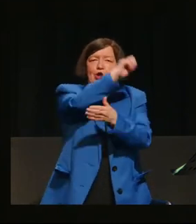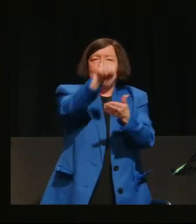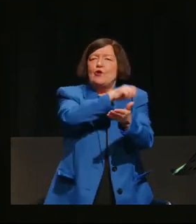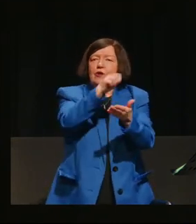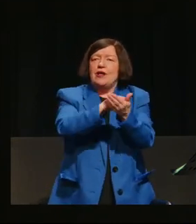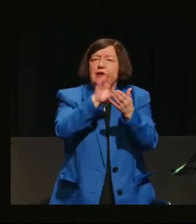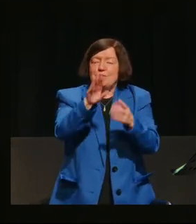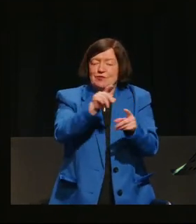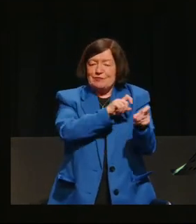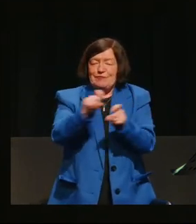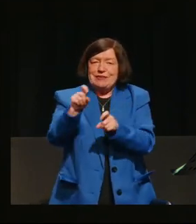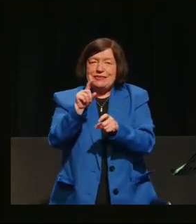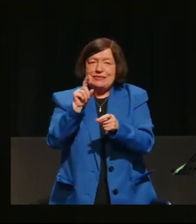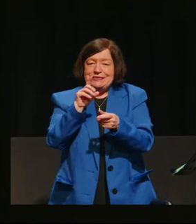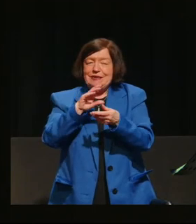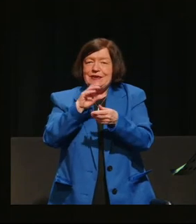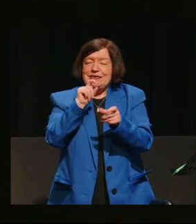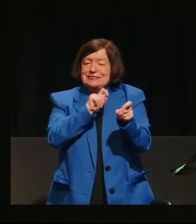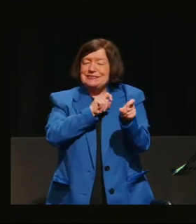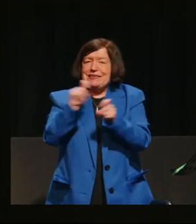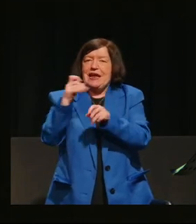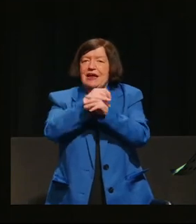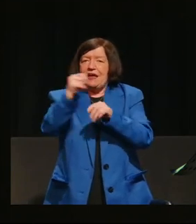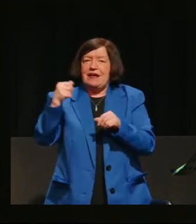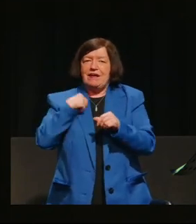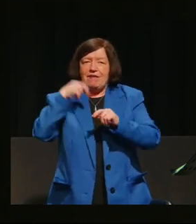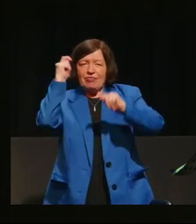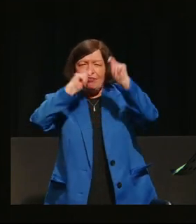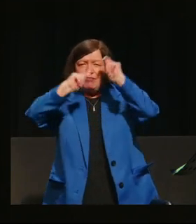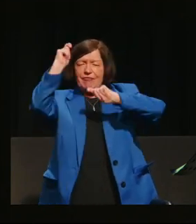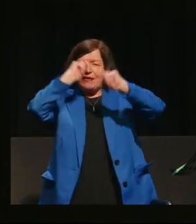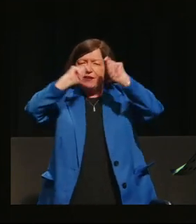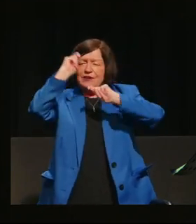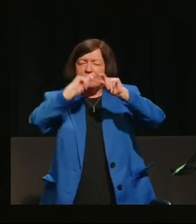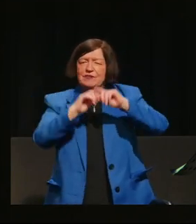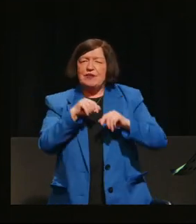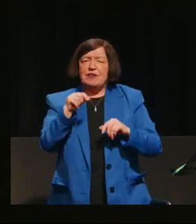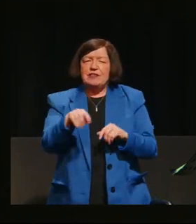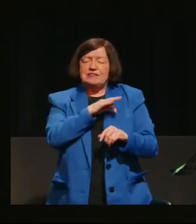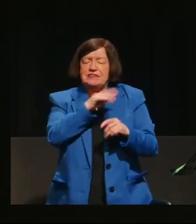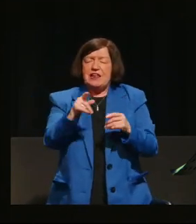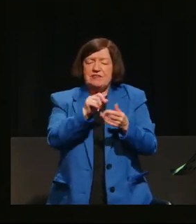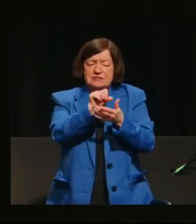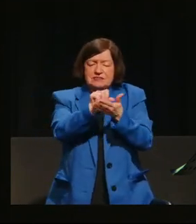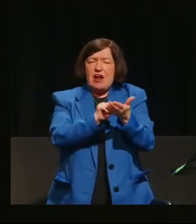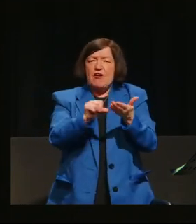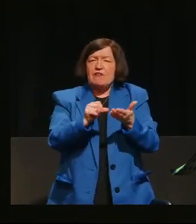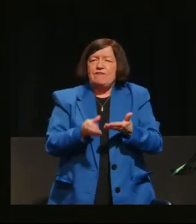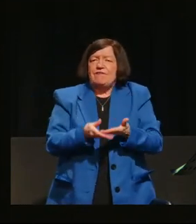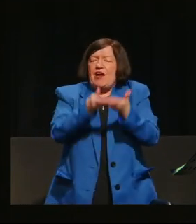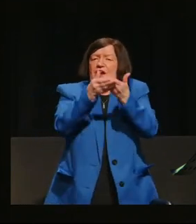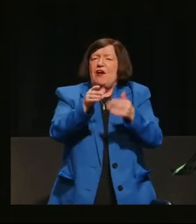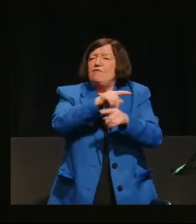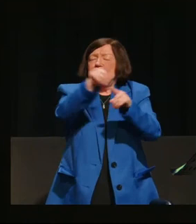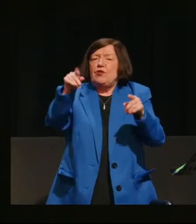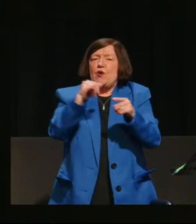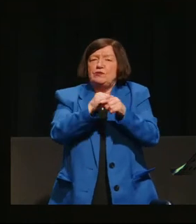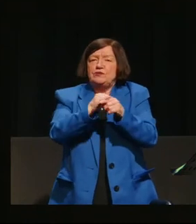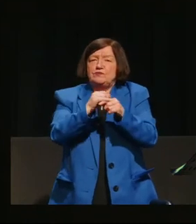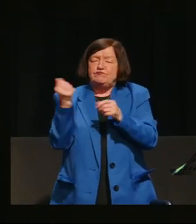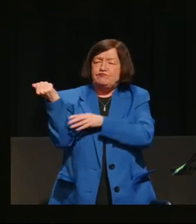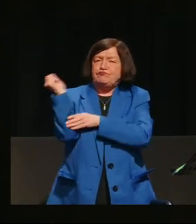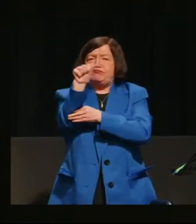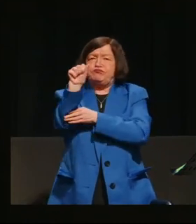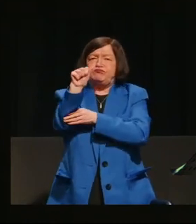must forever be seared in our collective consciousness. The selfless sacrifices of those who defied the